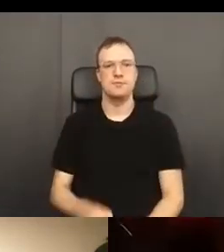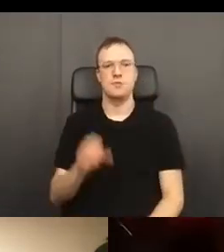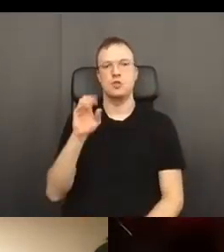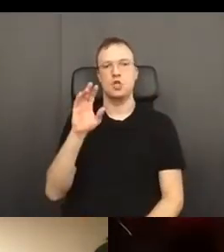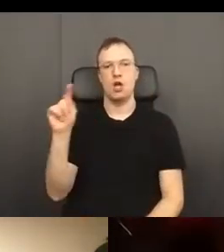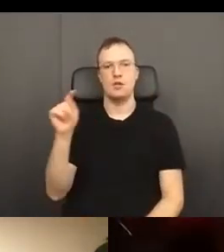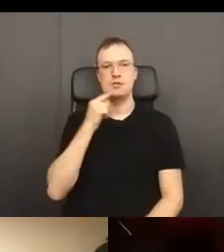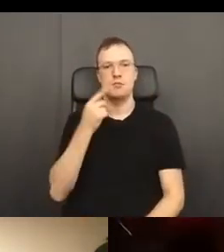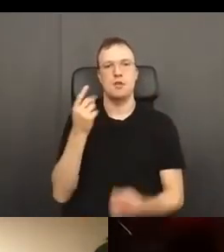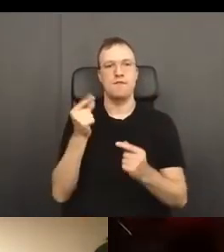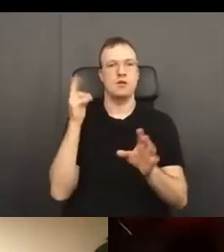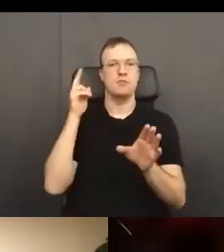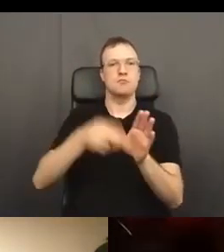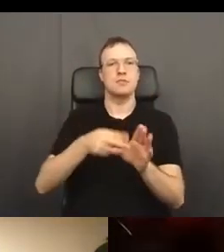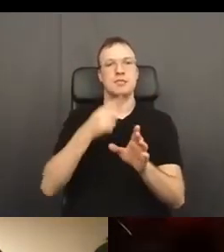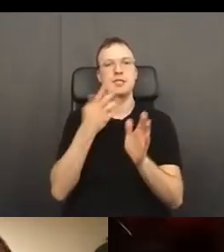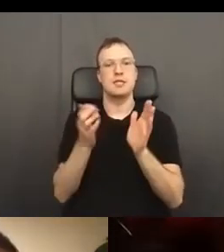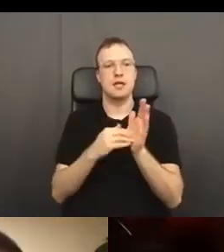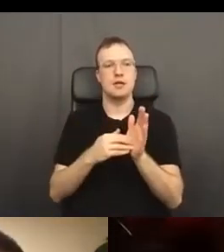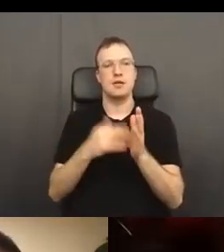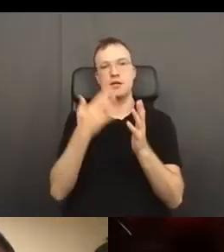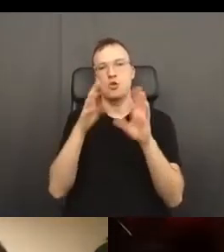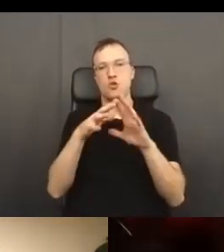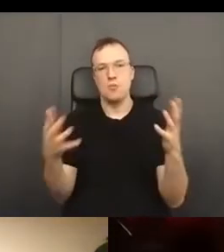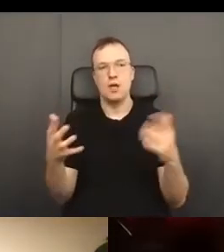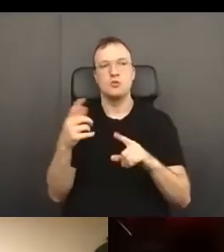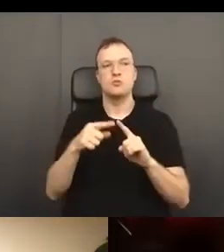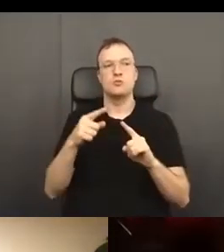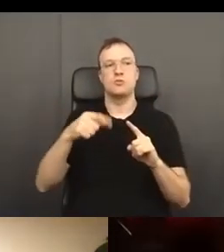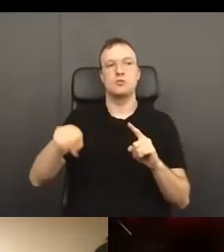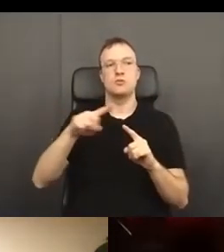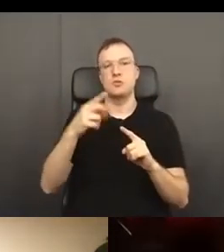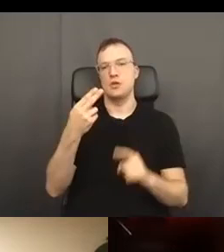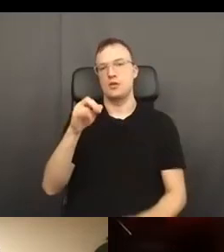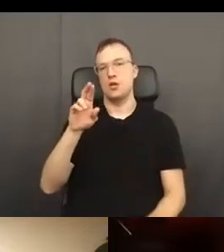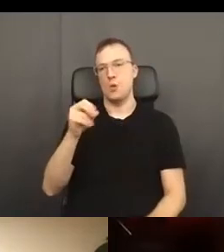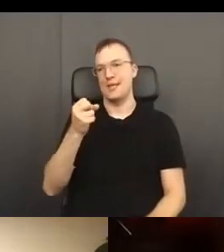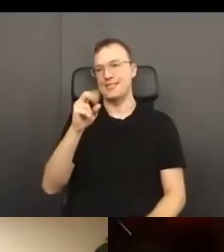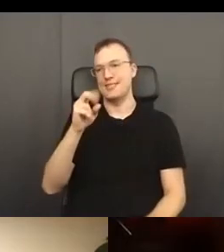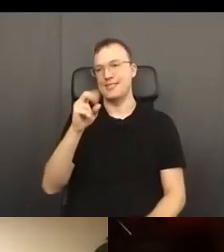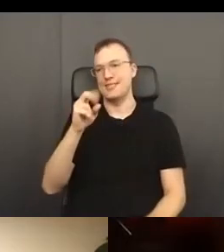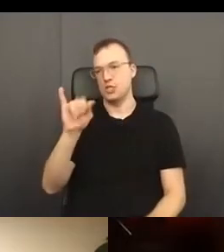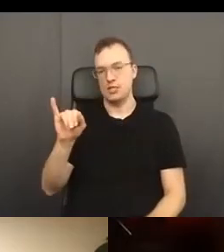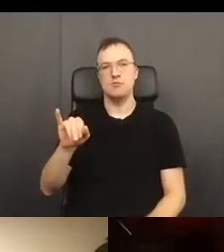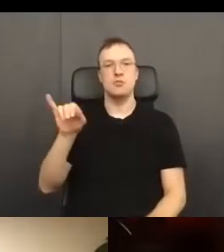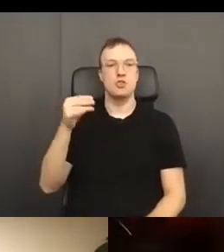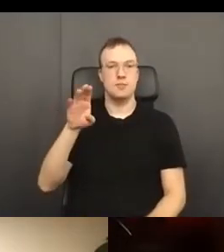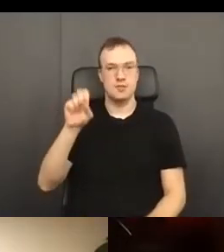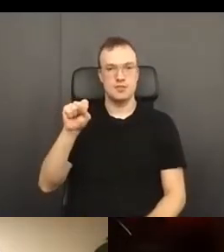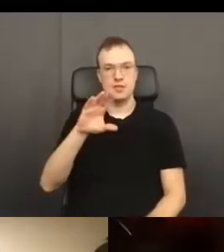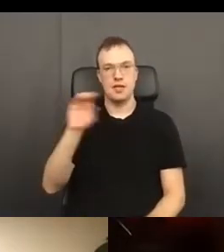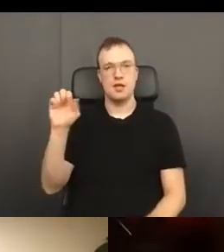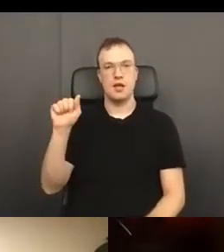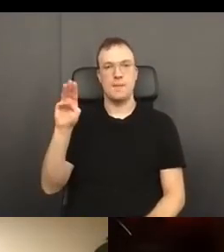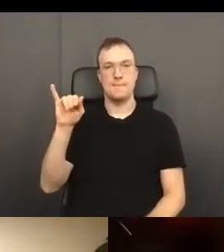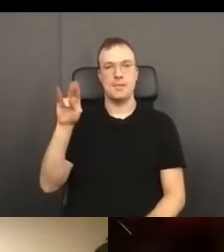quickly jump in and reiterate, thank you so much to Hiroshi, to James and Amina